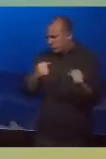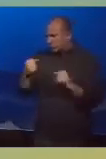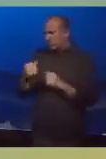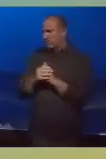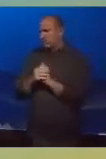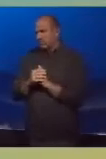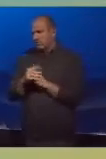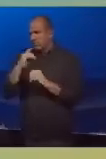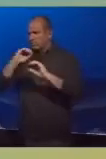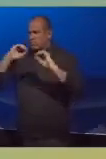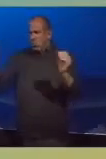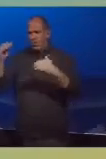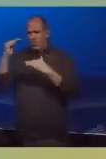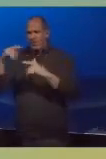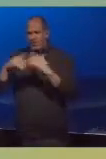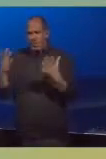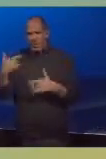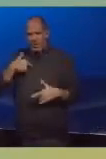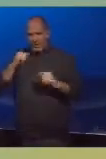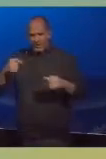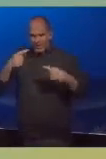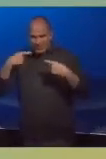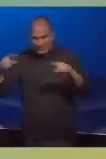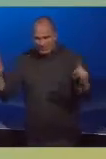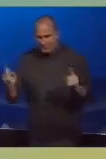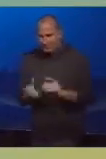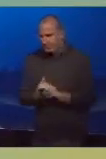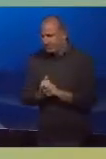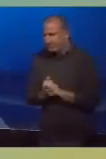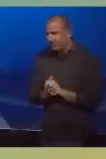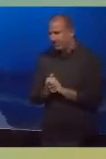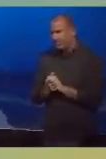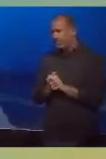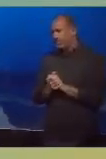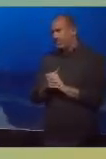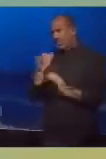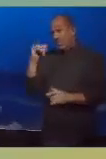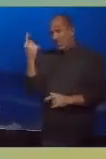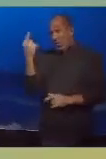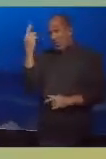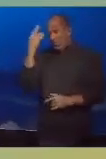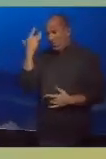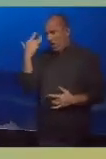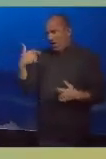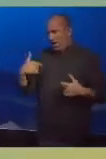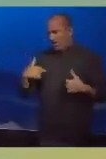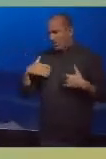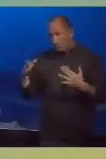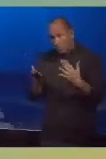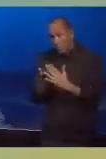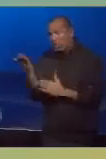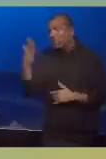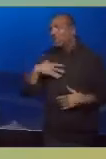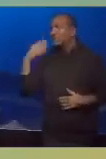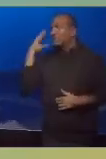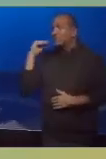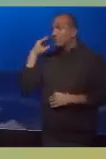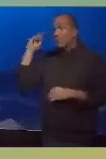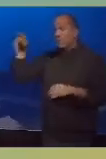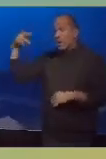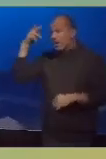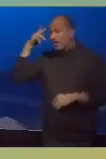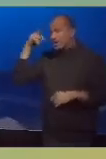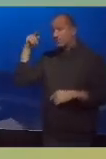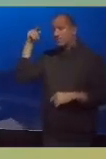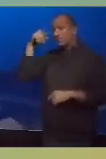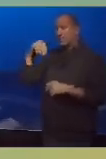comes with it. It is one of the reasons why, throughout my experiences in politics, in Zimbabwe